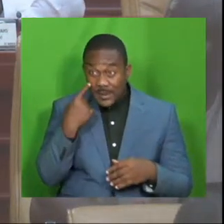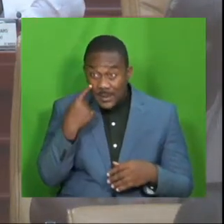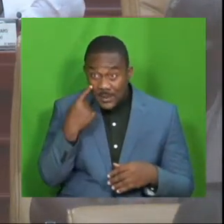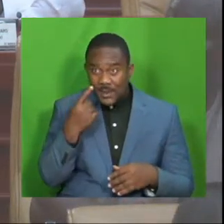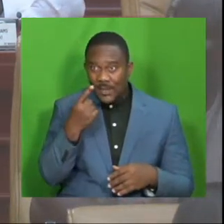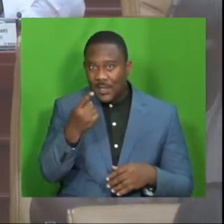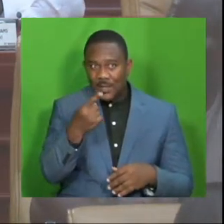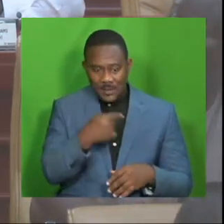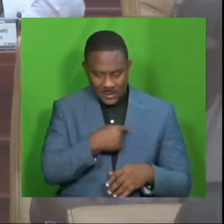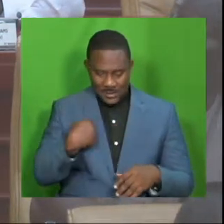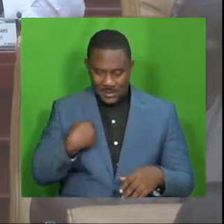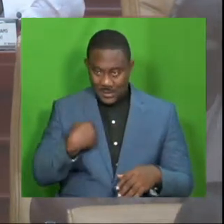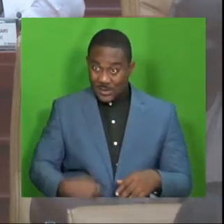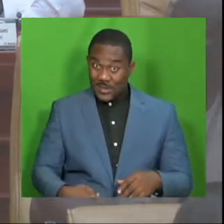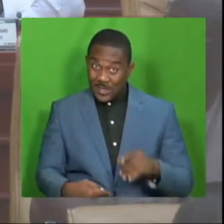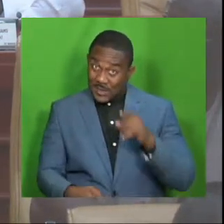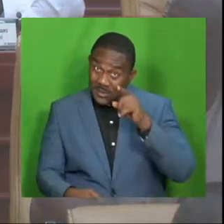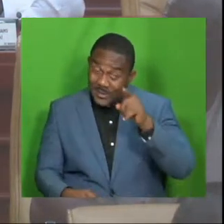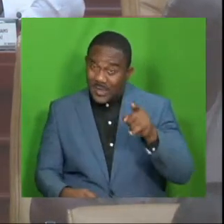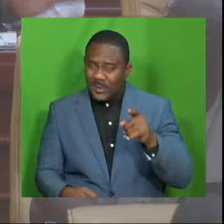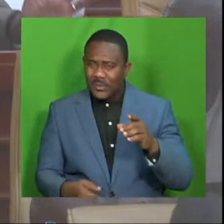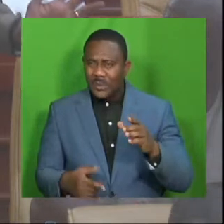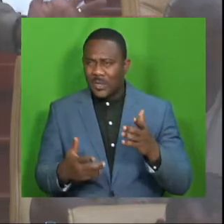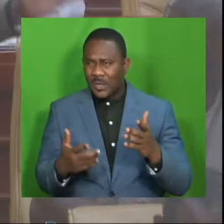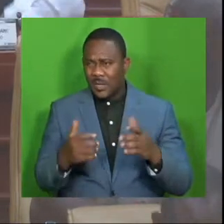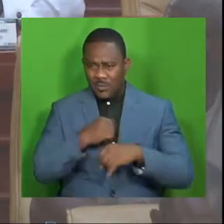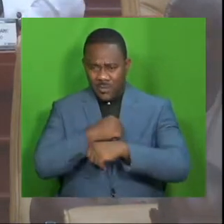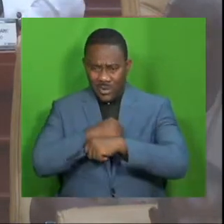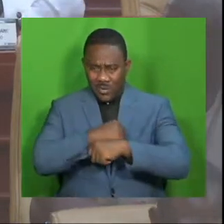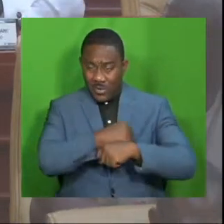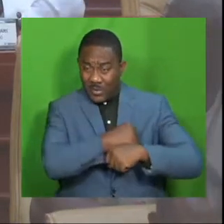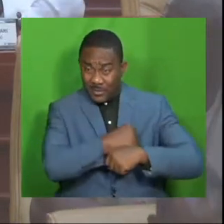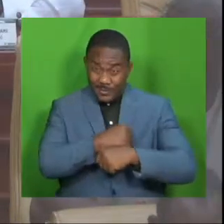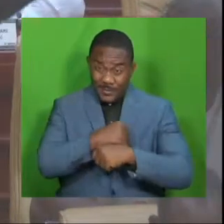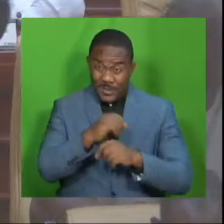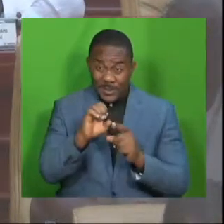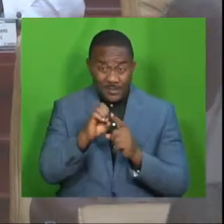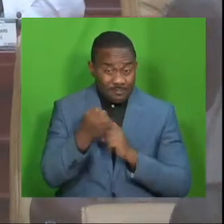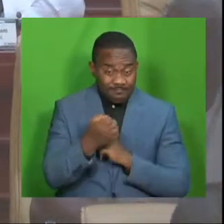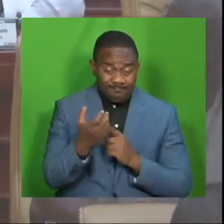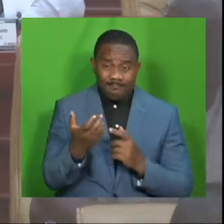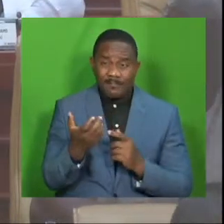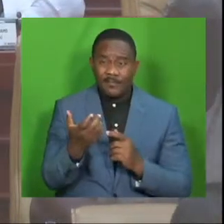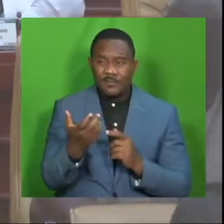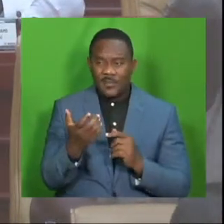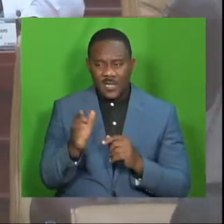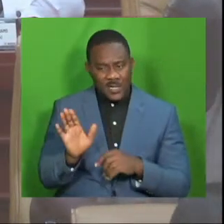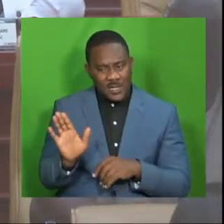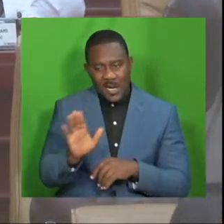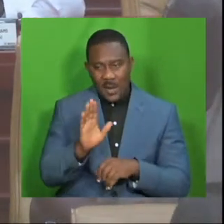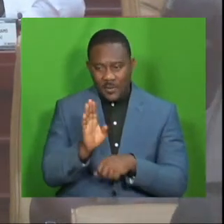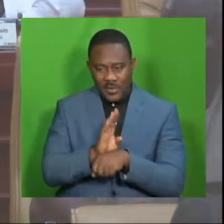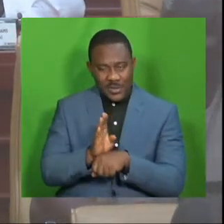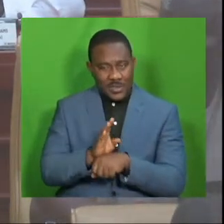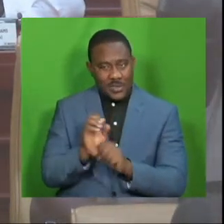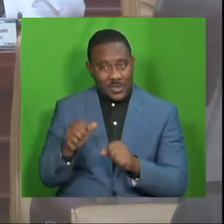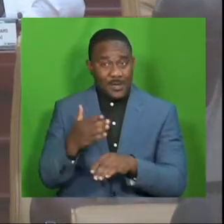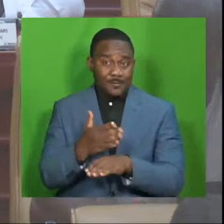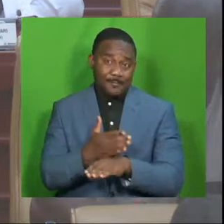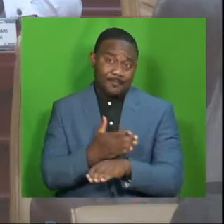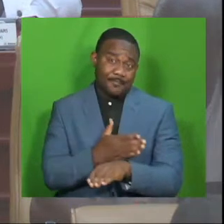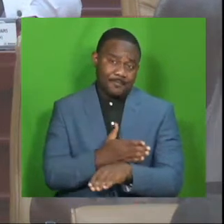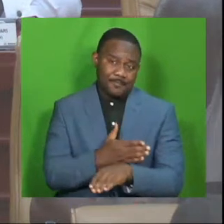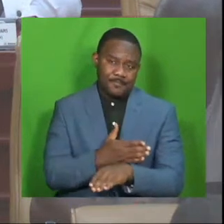we are also safeguarding their territories and their environment so that their business will do well. So